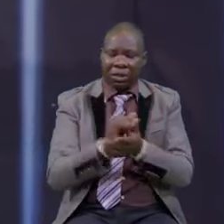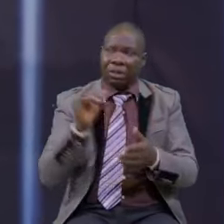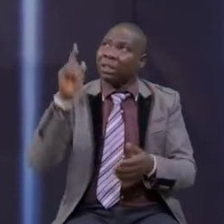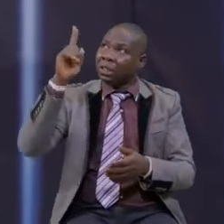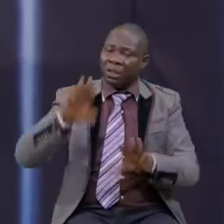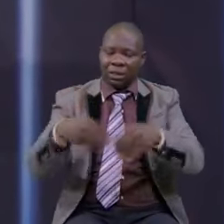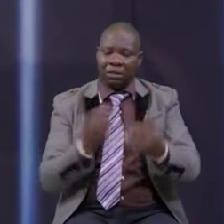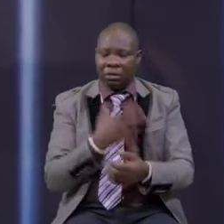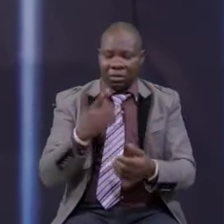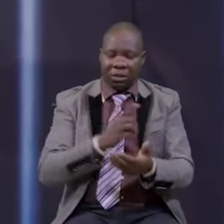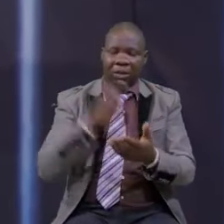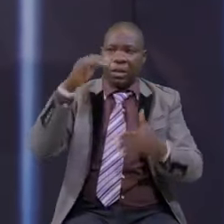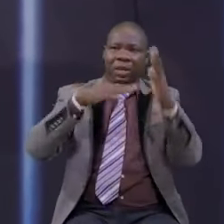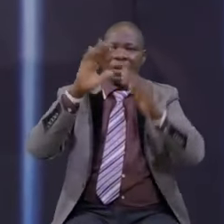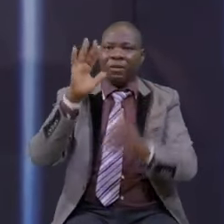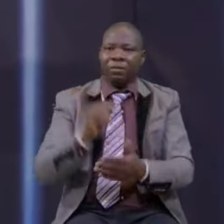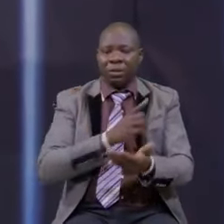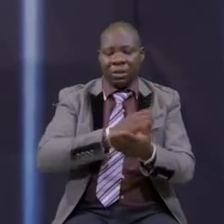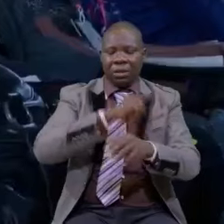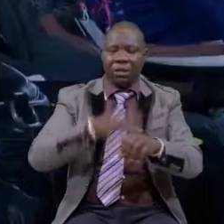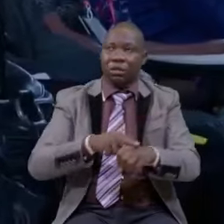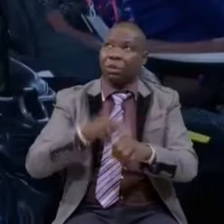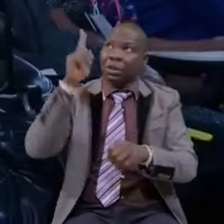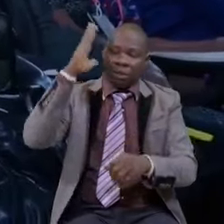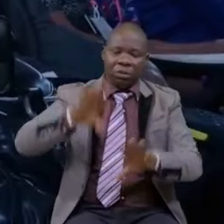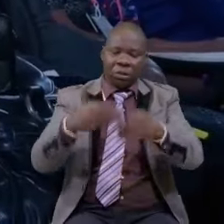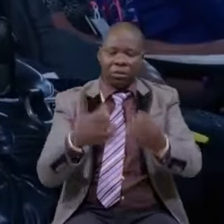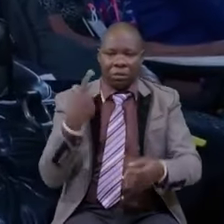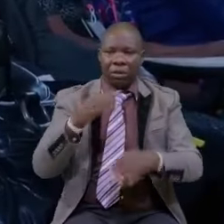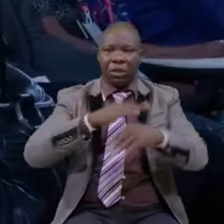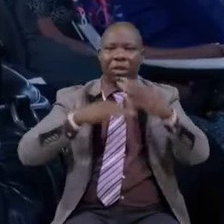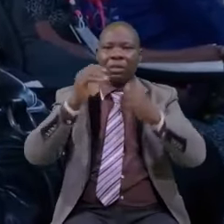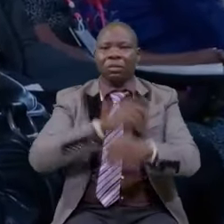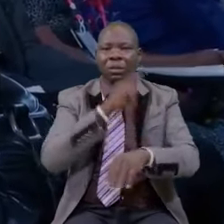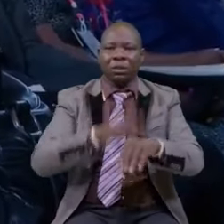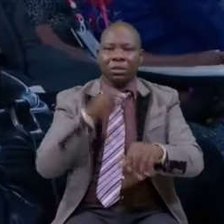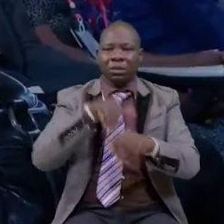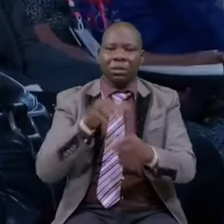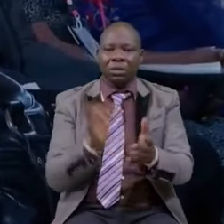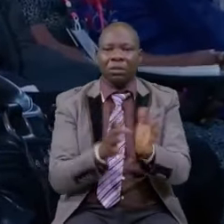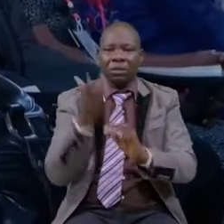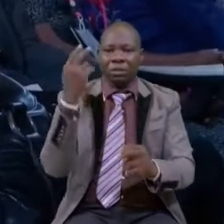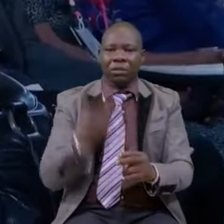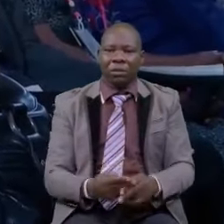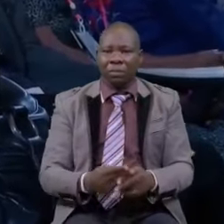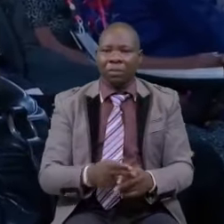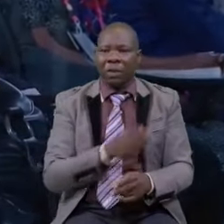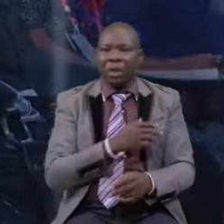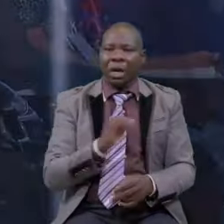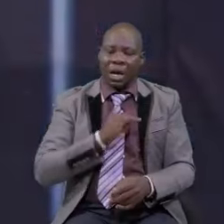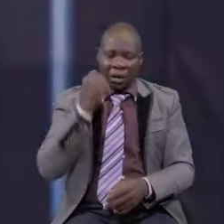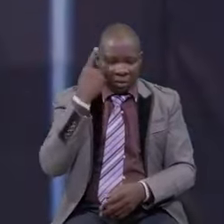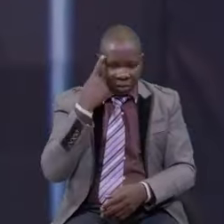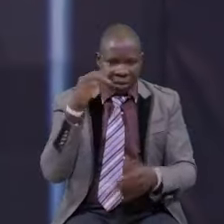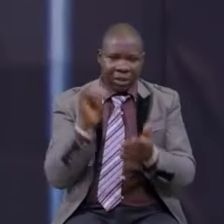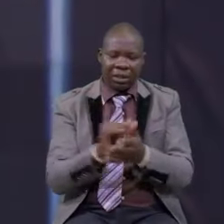nature. He'll give you the divine nature. I discovered that when